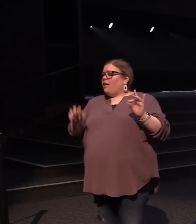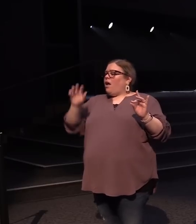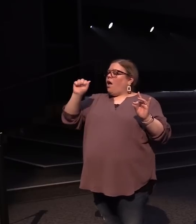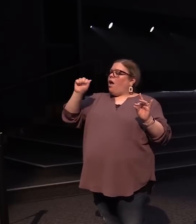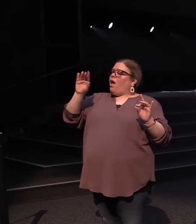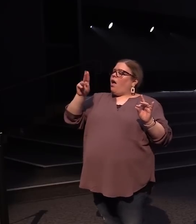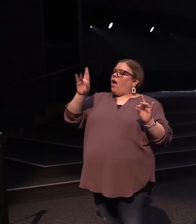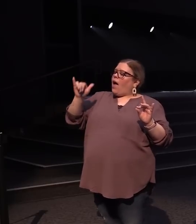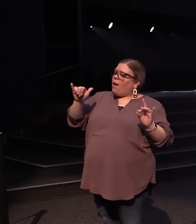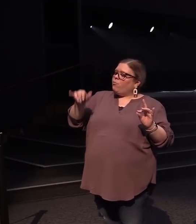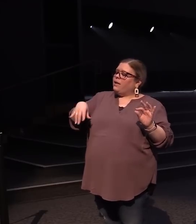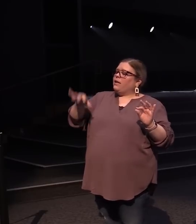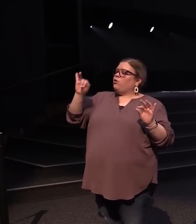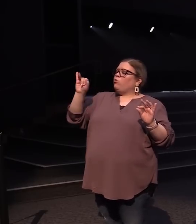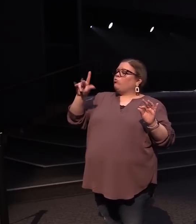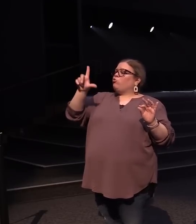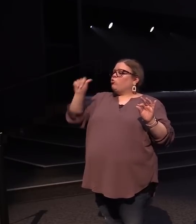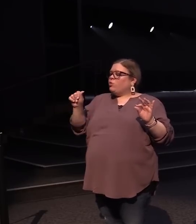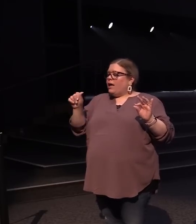Aubrey, Julia,